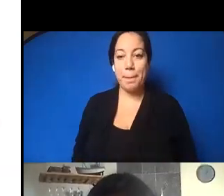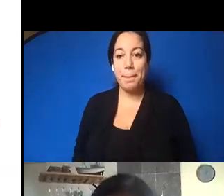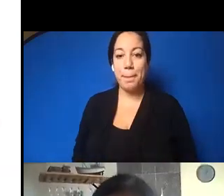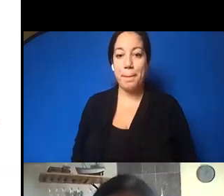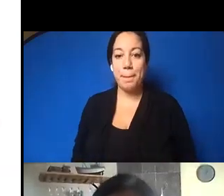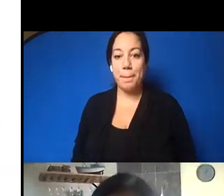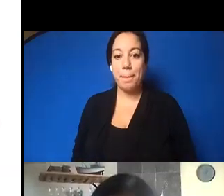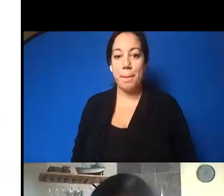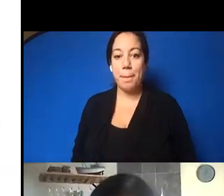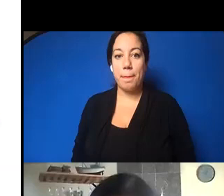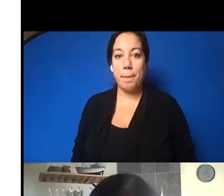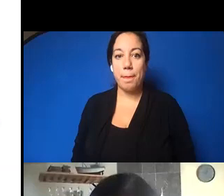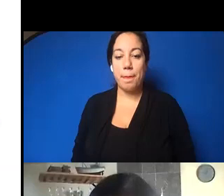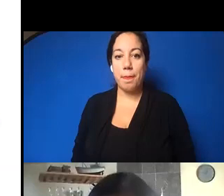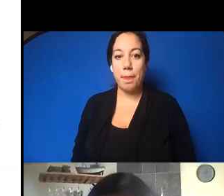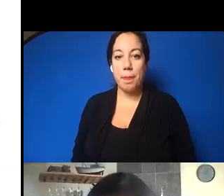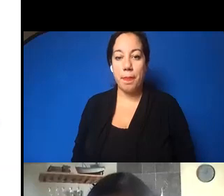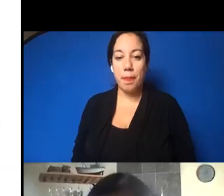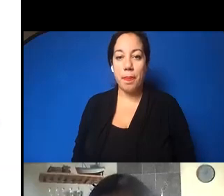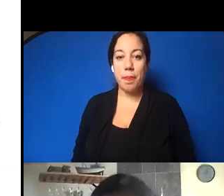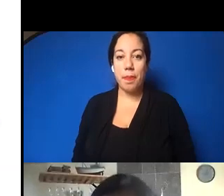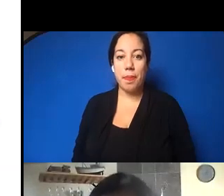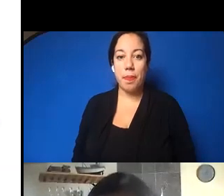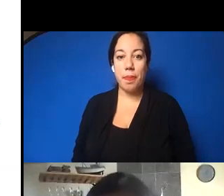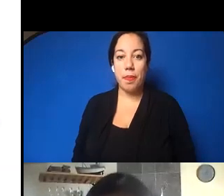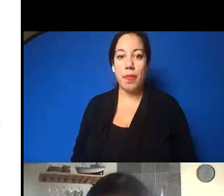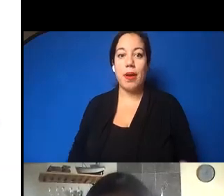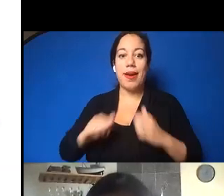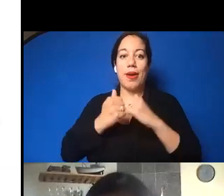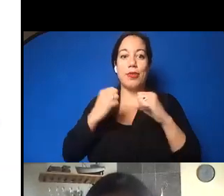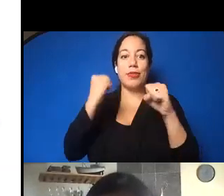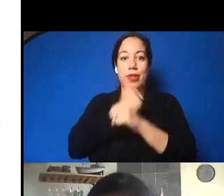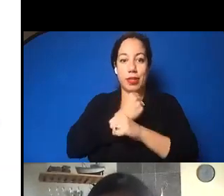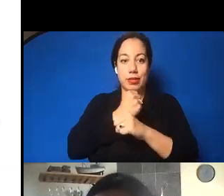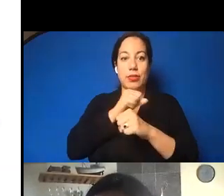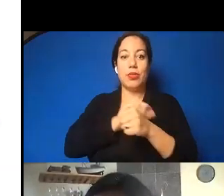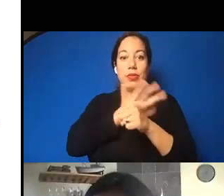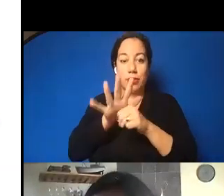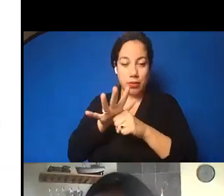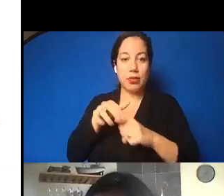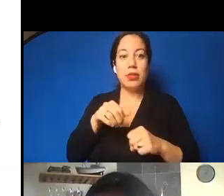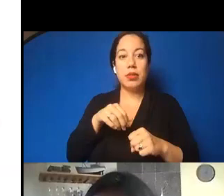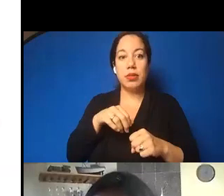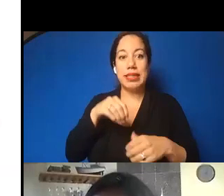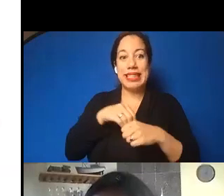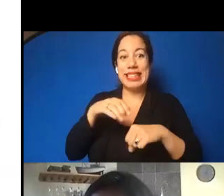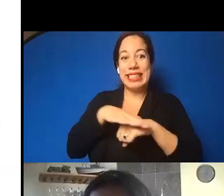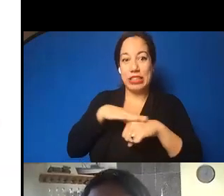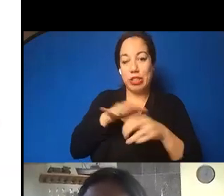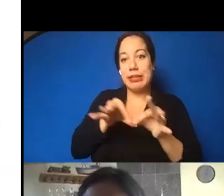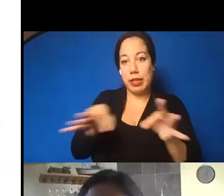The initiative that we have is how to fight coronavirus in the indigenous language.